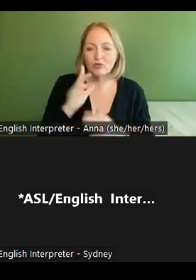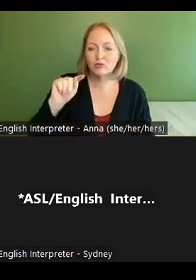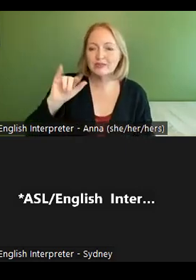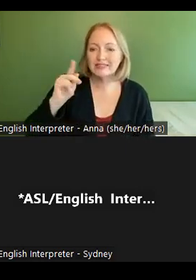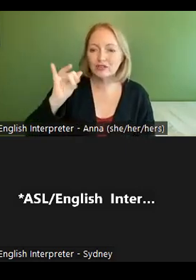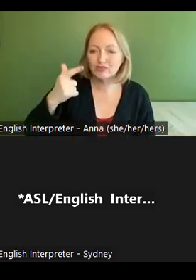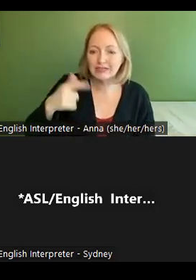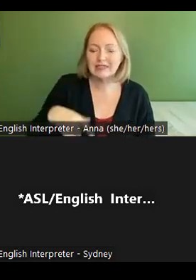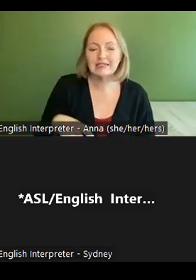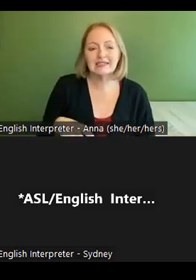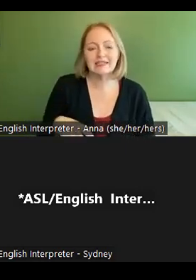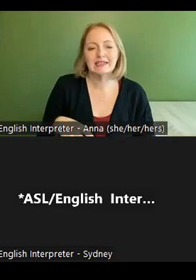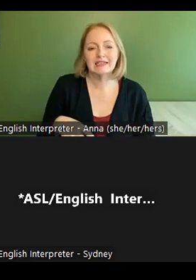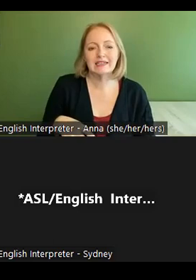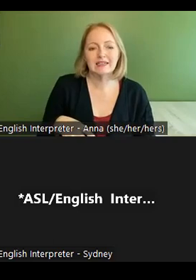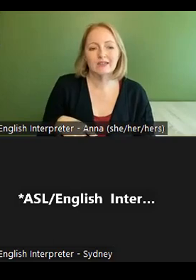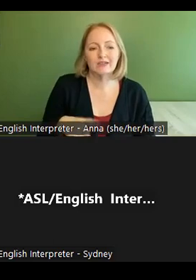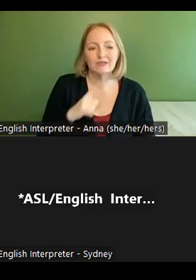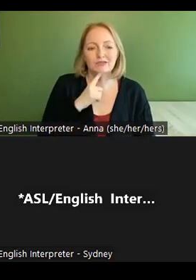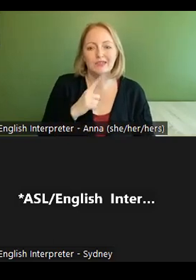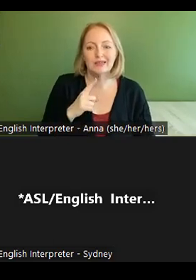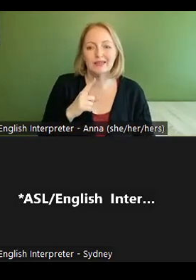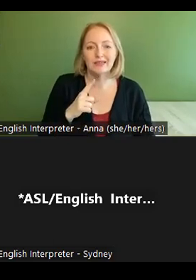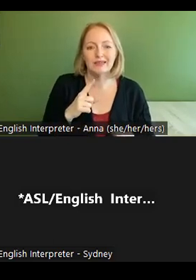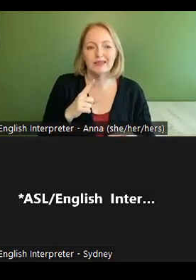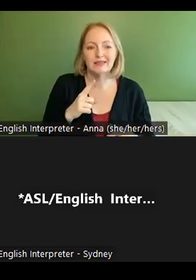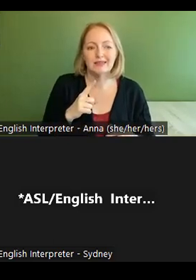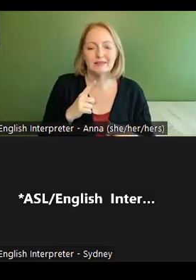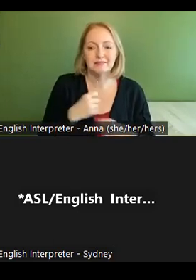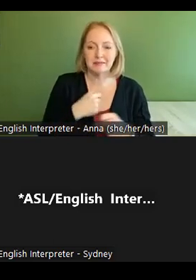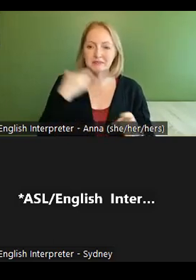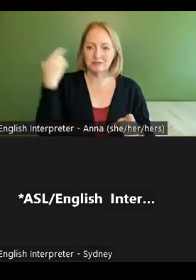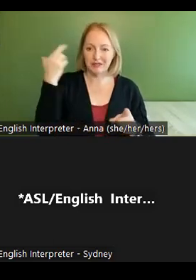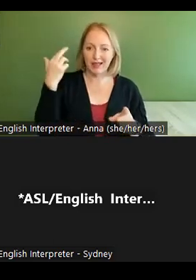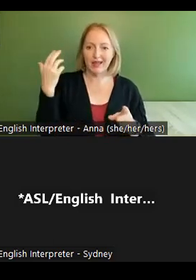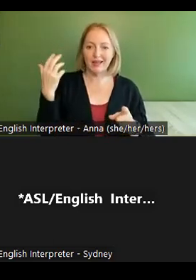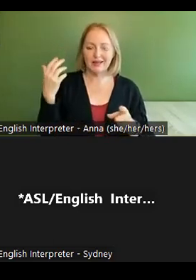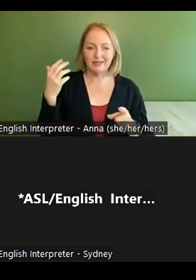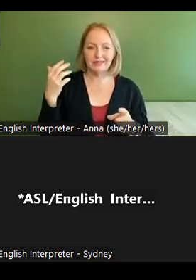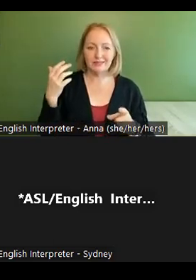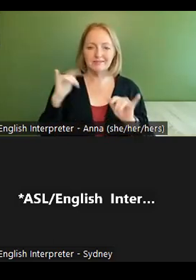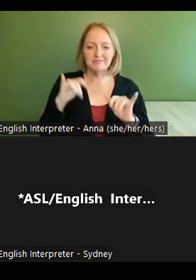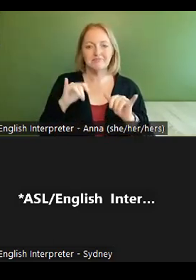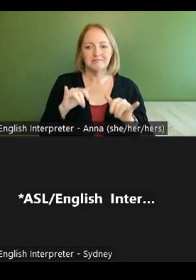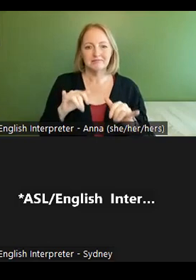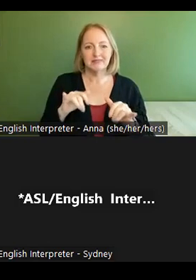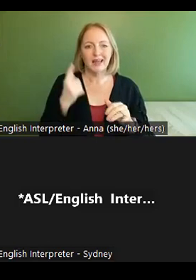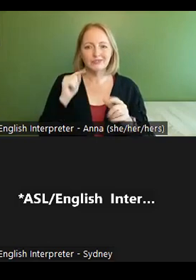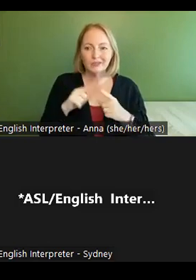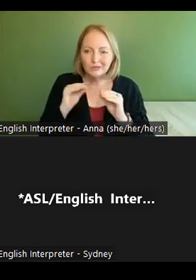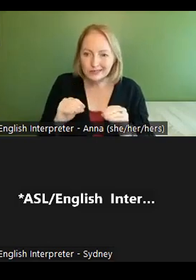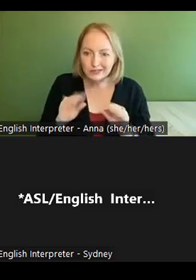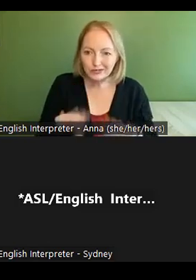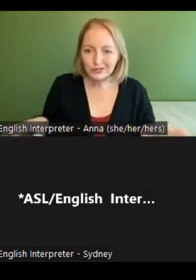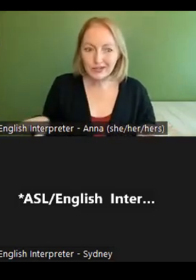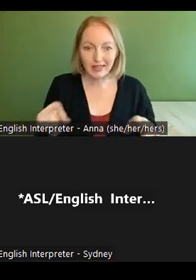has really brought it out to me, and I try to get it across to the kids that